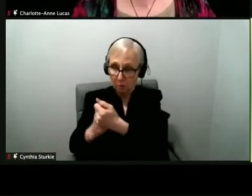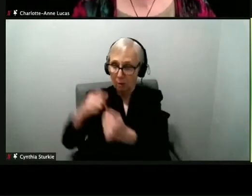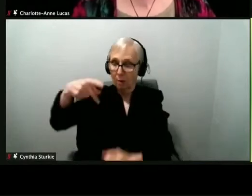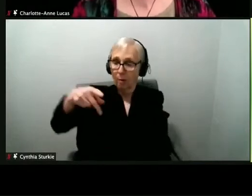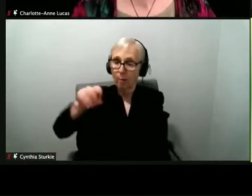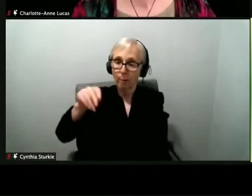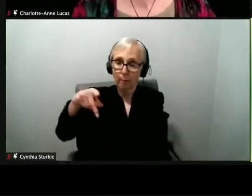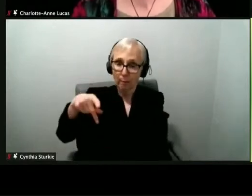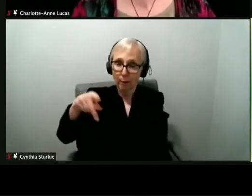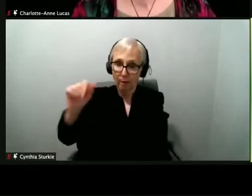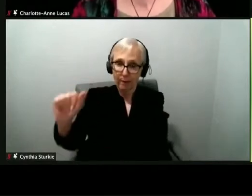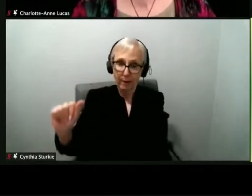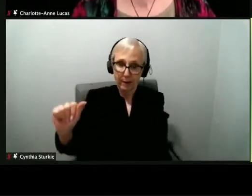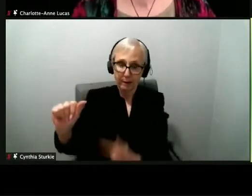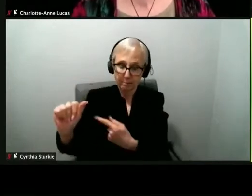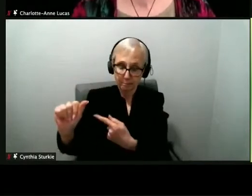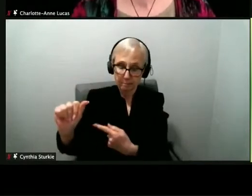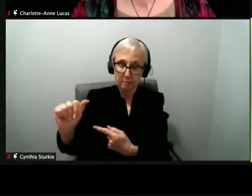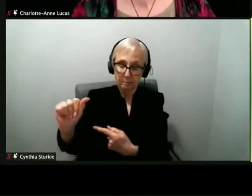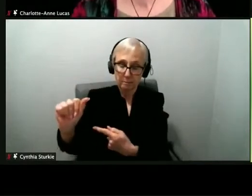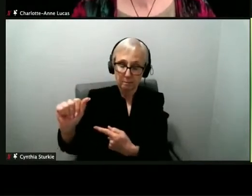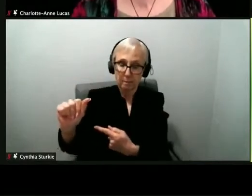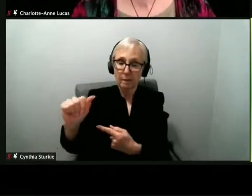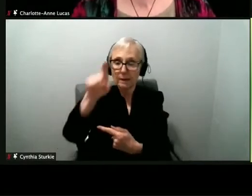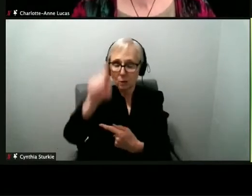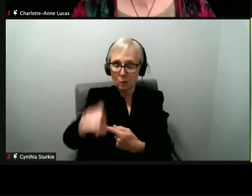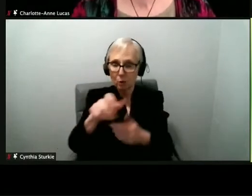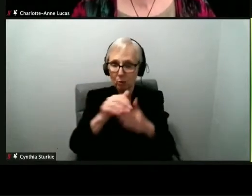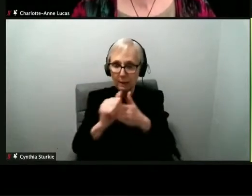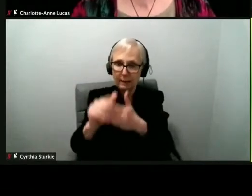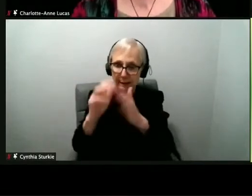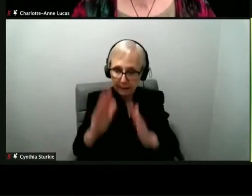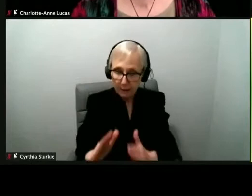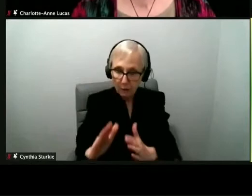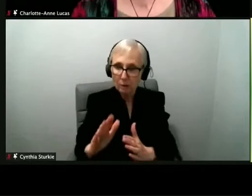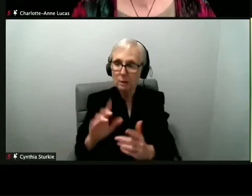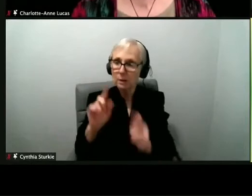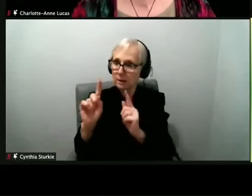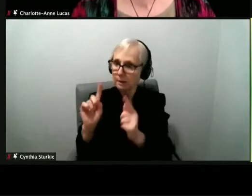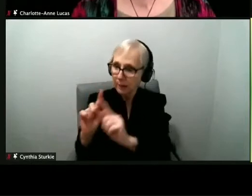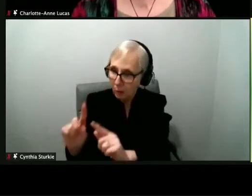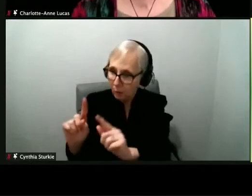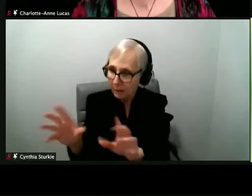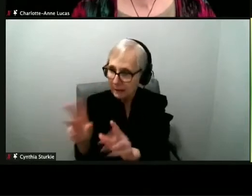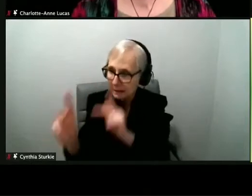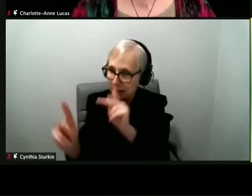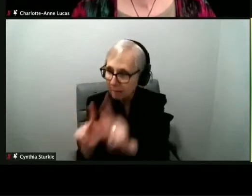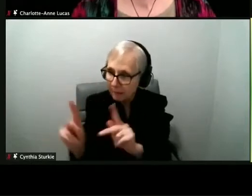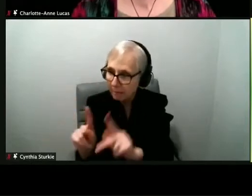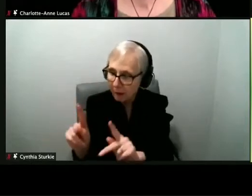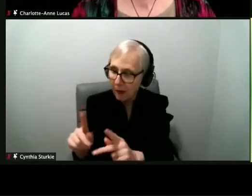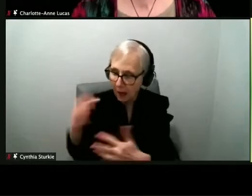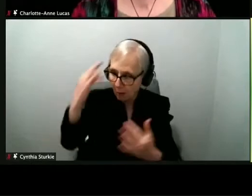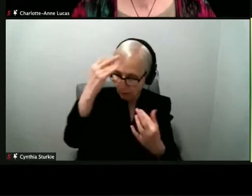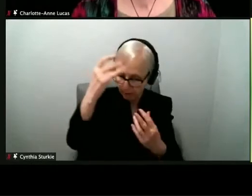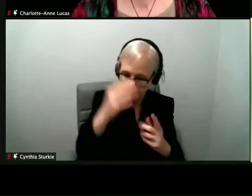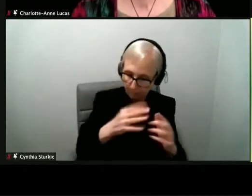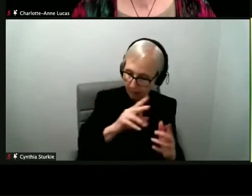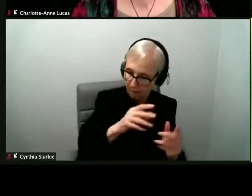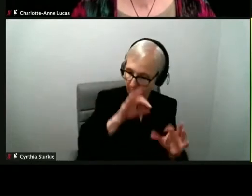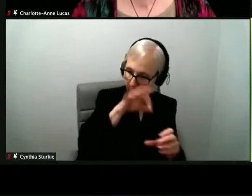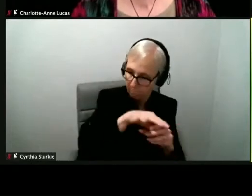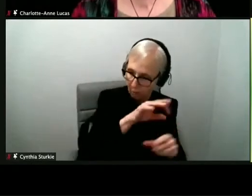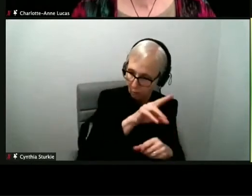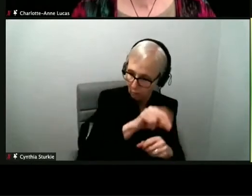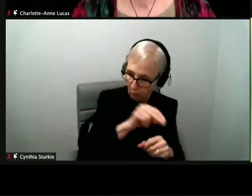so that's why I'm going. And that's what you need in a leader. Somebody who's going to come to the constituents and say, hey, I was thinking about vote no, but